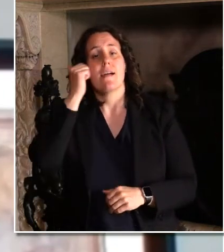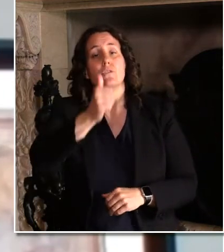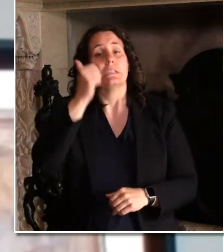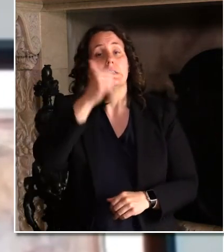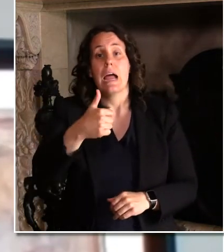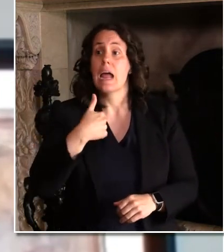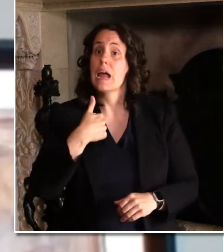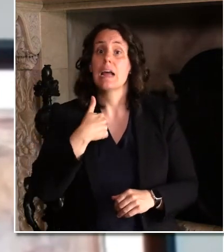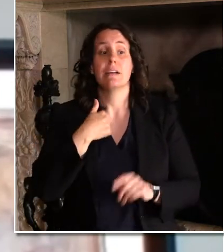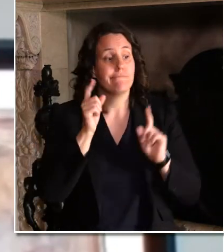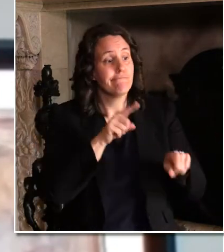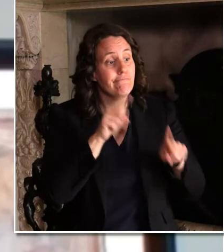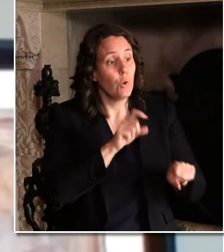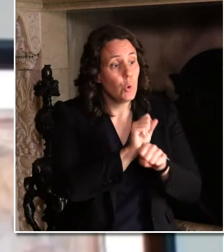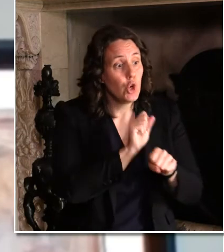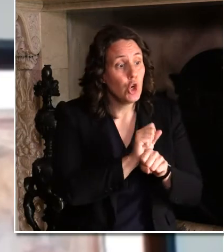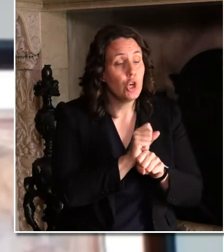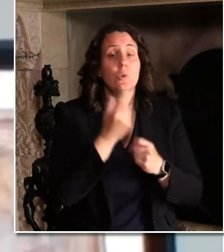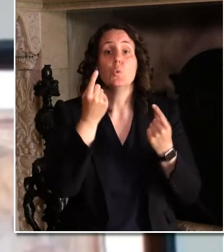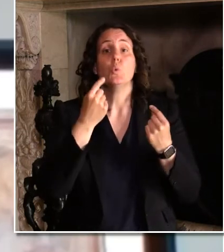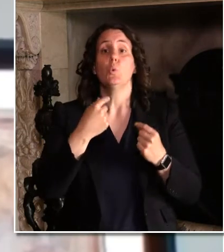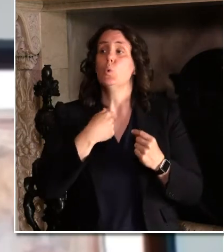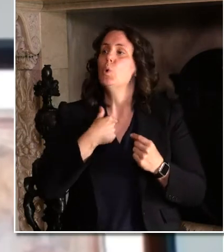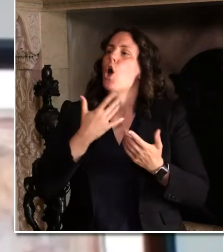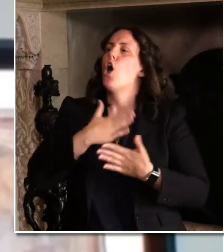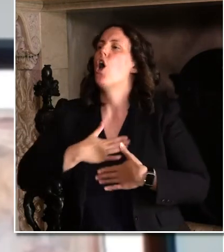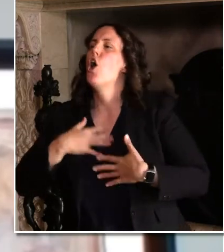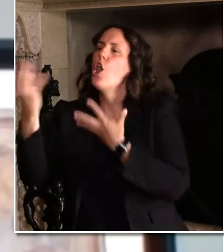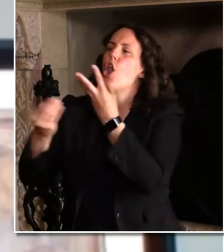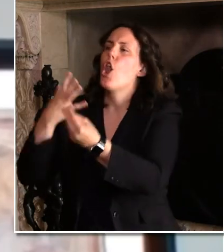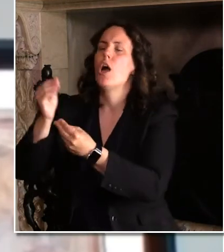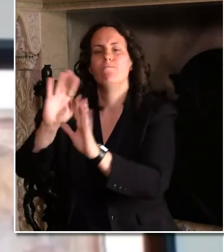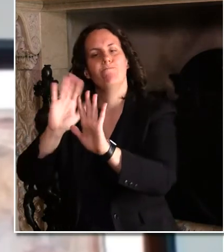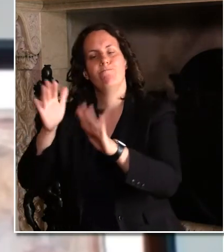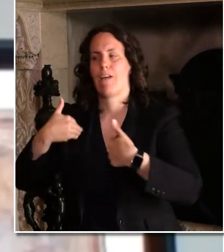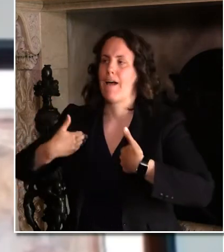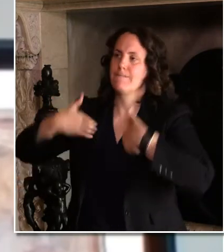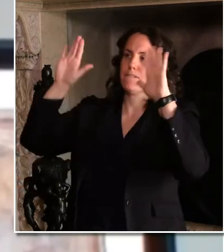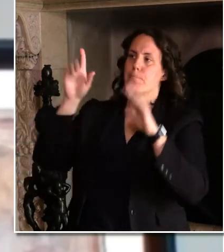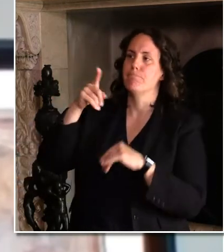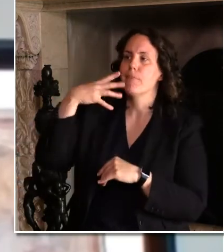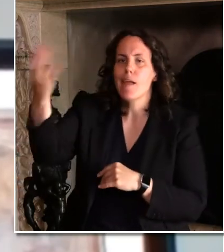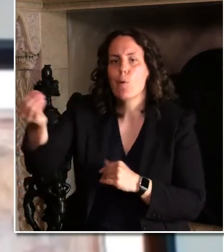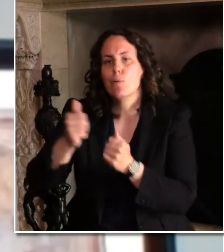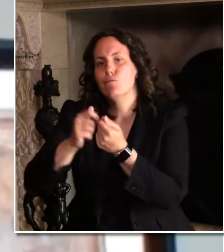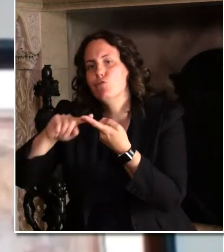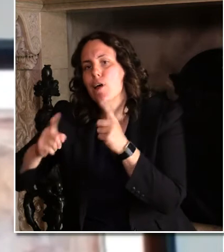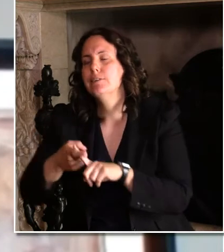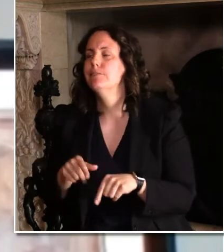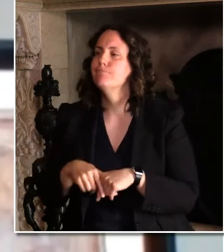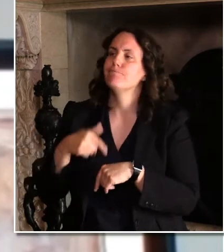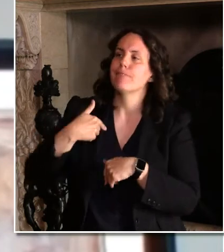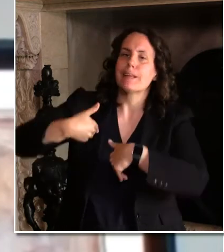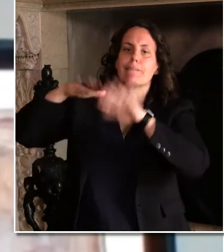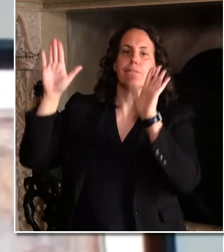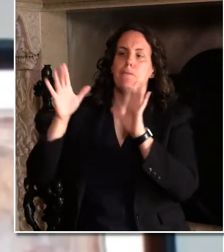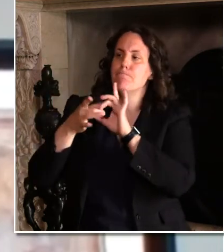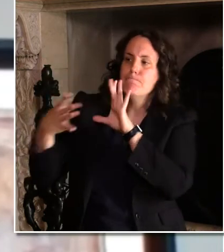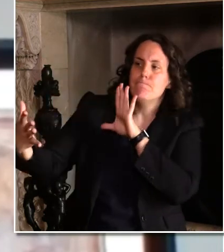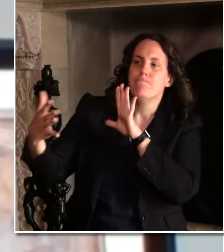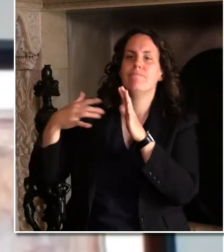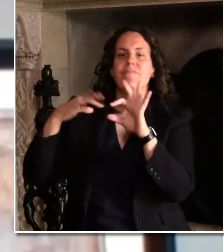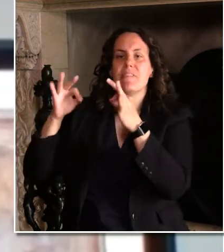I'm not allowing my children to have play dates. I'm not going to the salon for services that I typically would. I'm wearing a mask when I go to the grocery